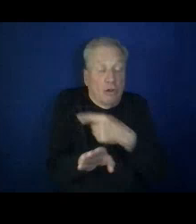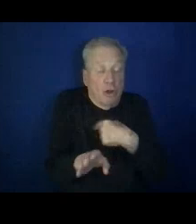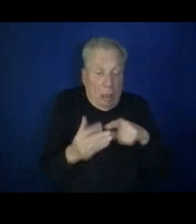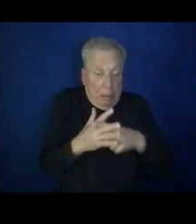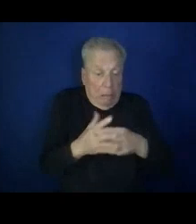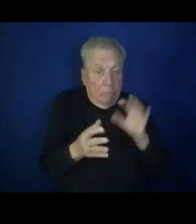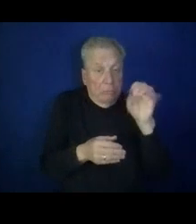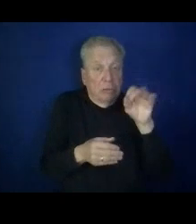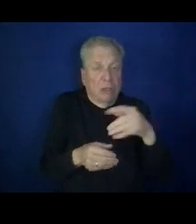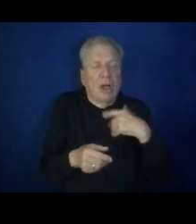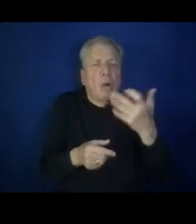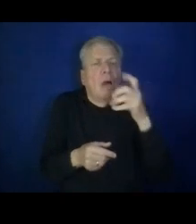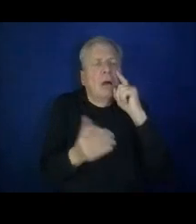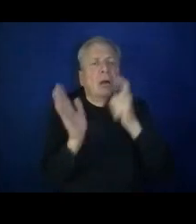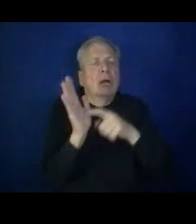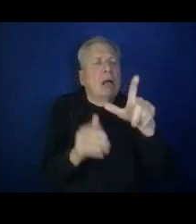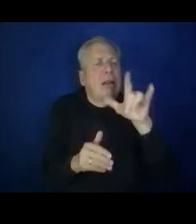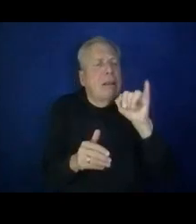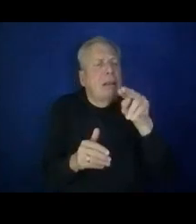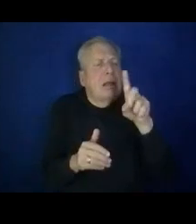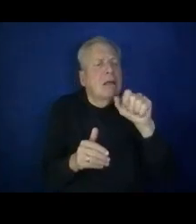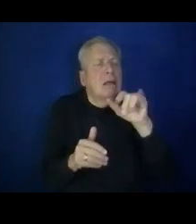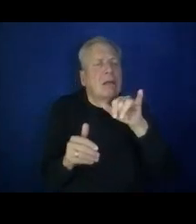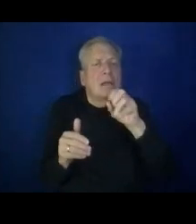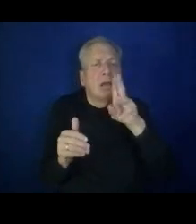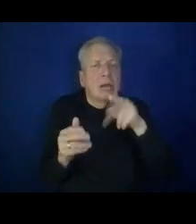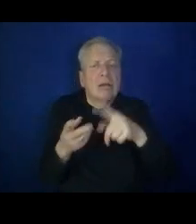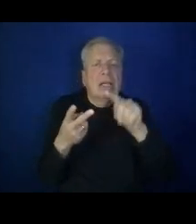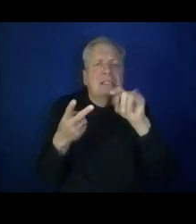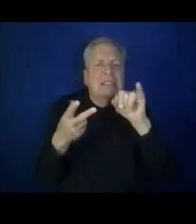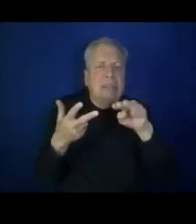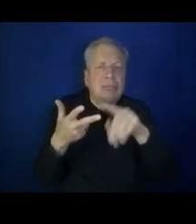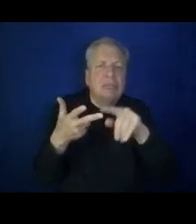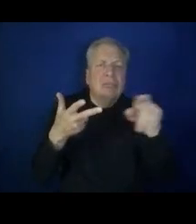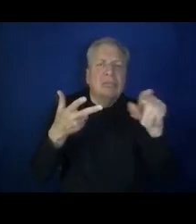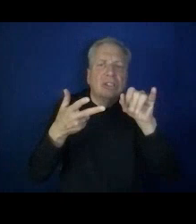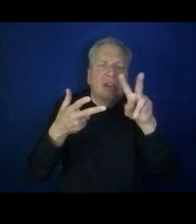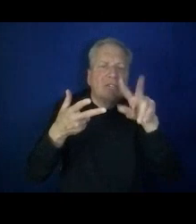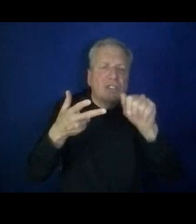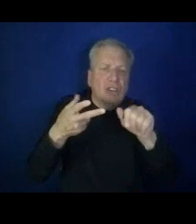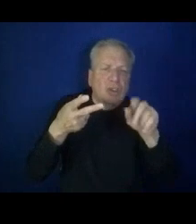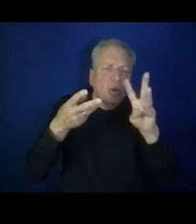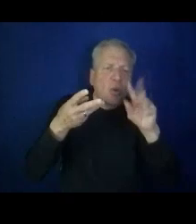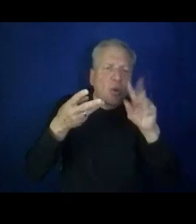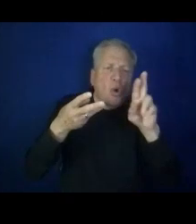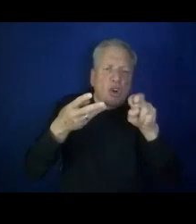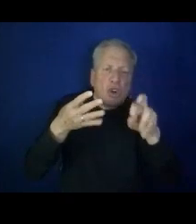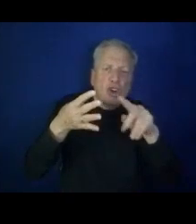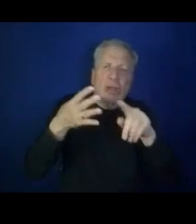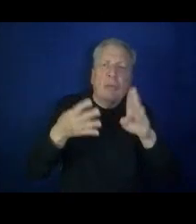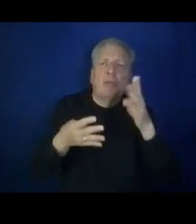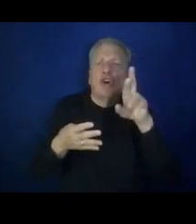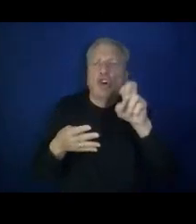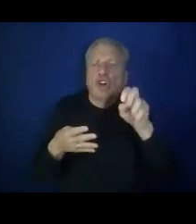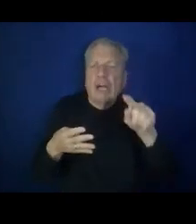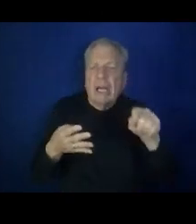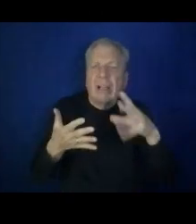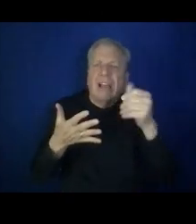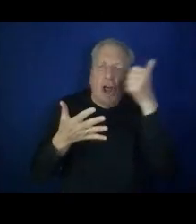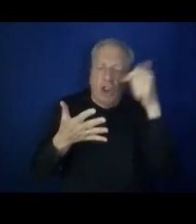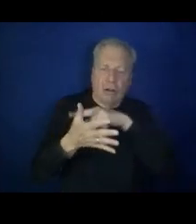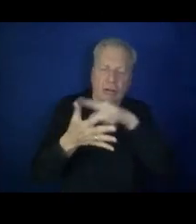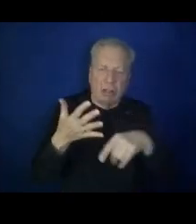Linda Young, Dawn Webster, Jim Pico, Virginia Warner, Brett Rayburn, and other members